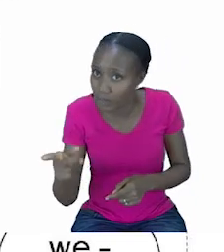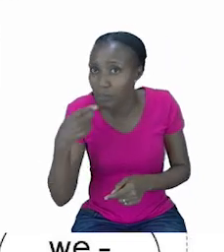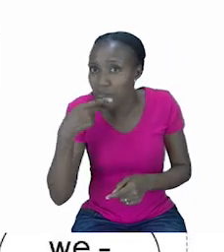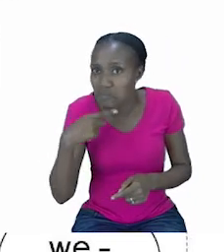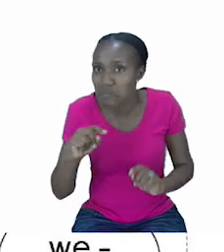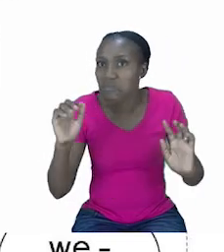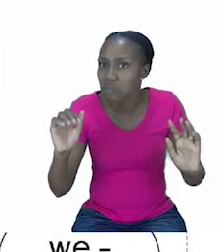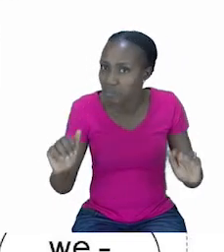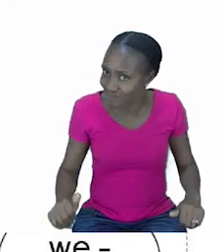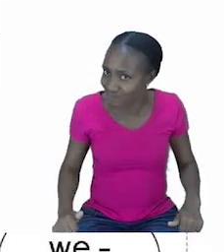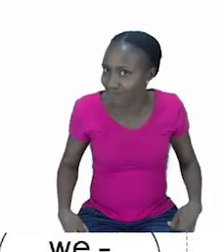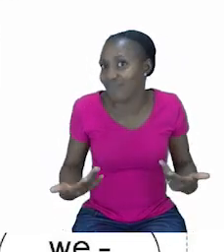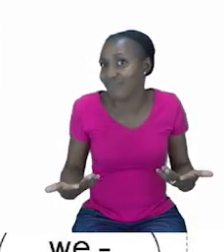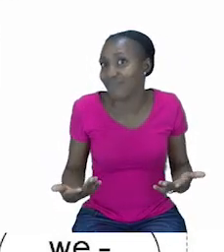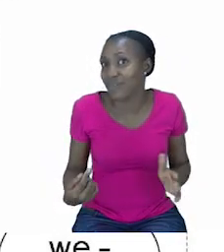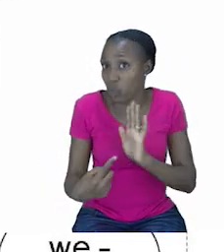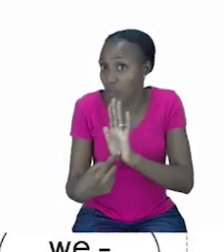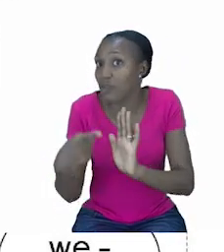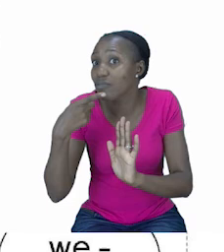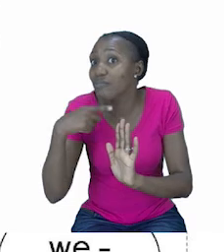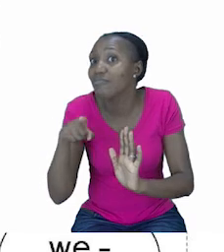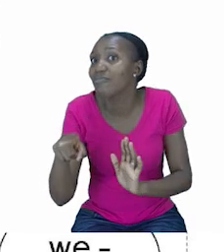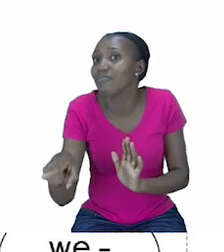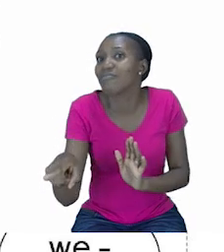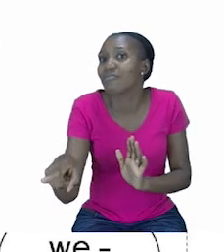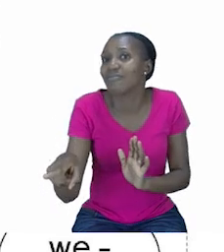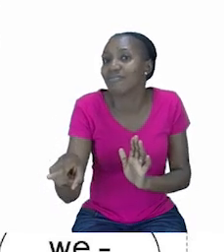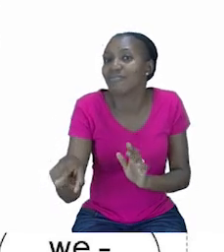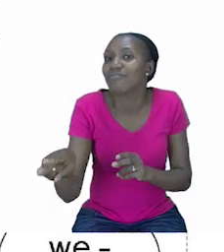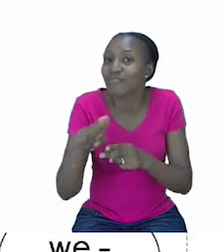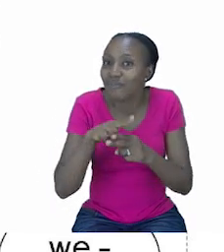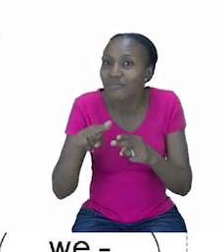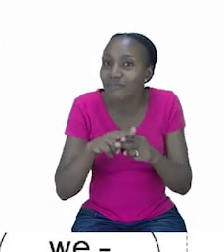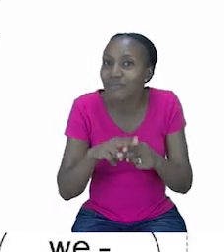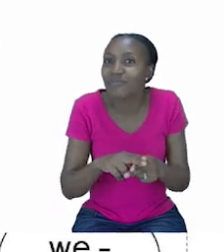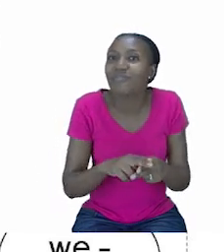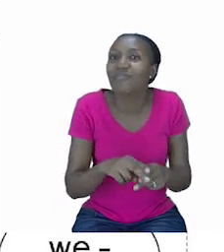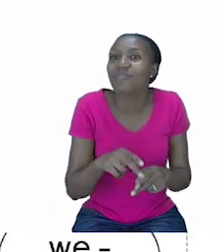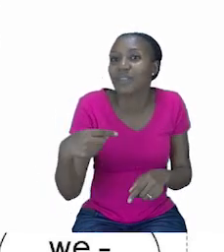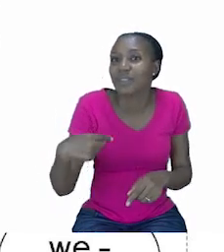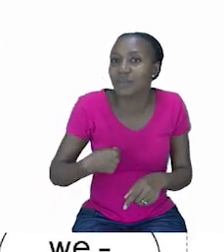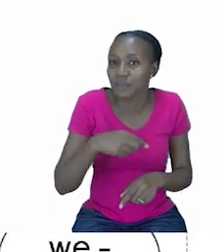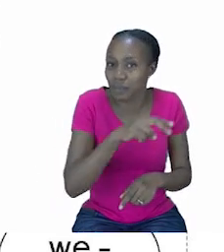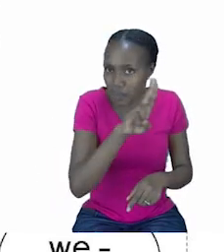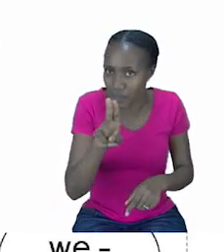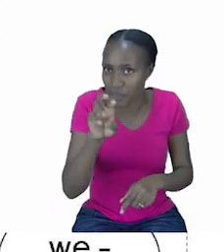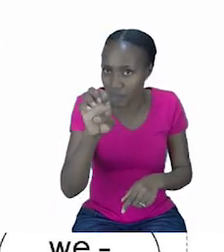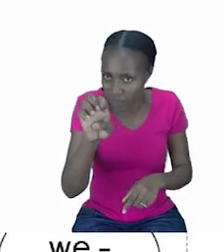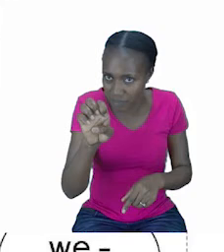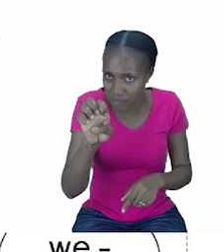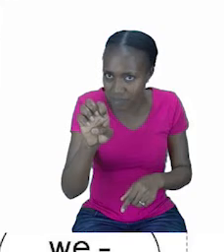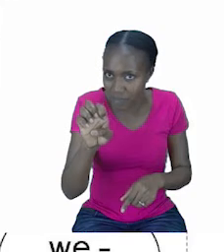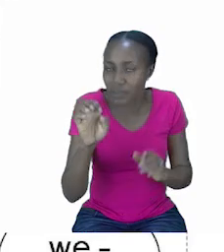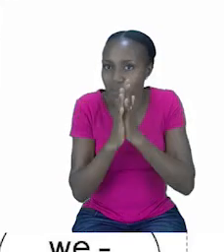and we are pointing at him. So we use the word he. May you please color that